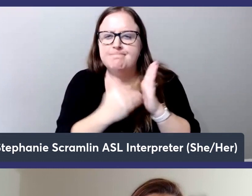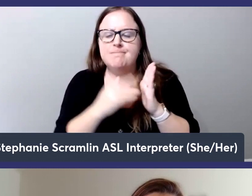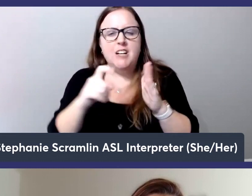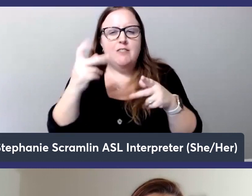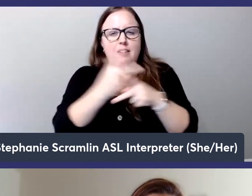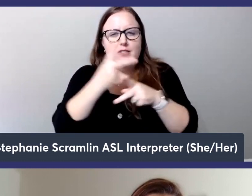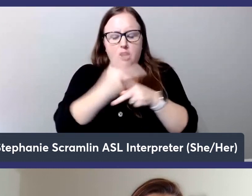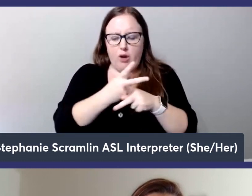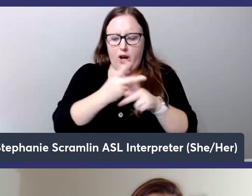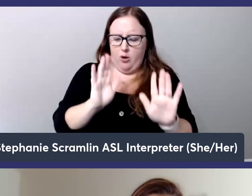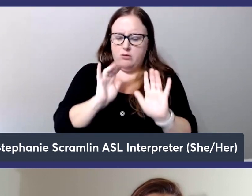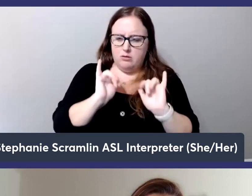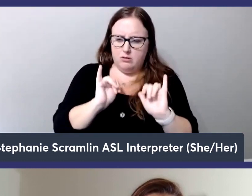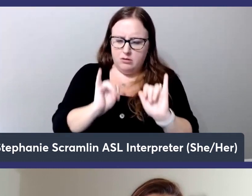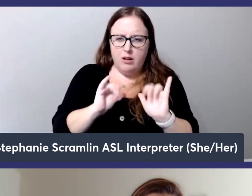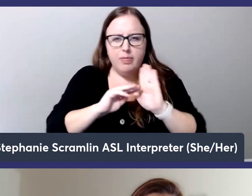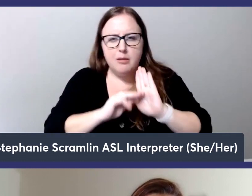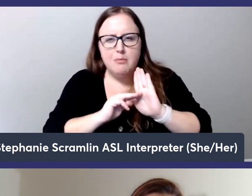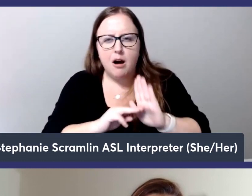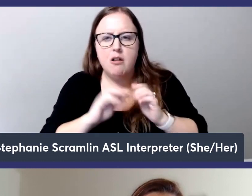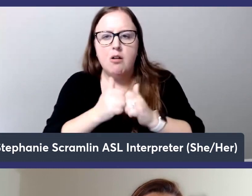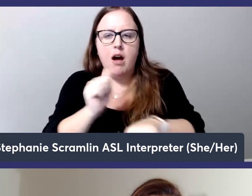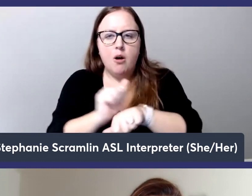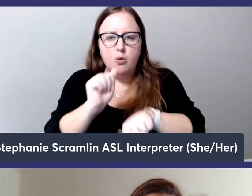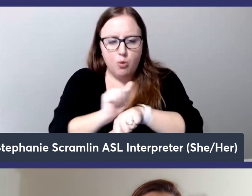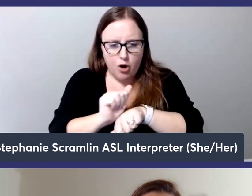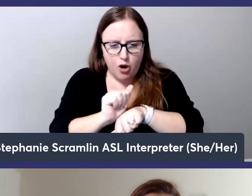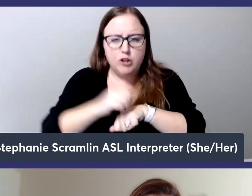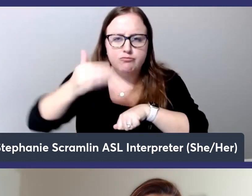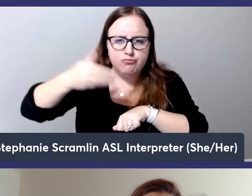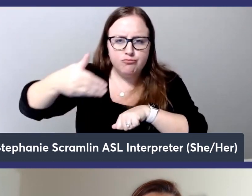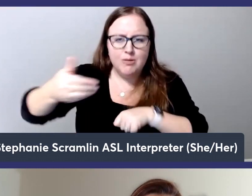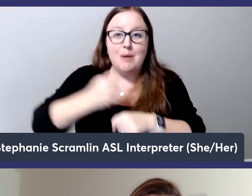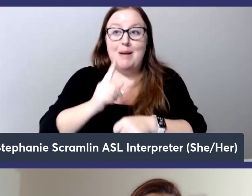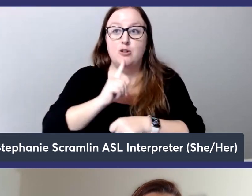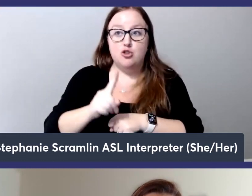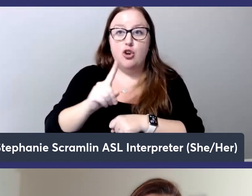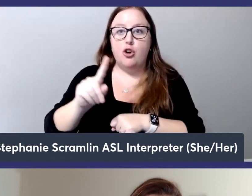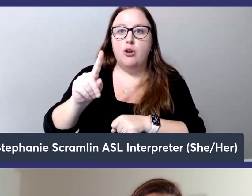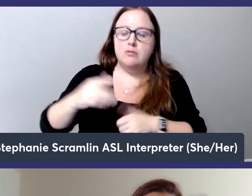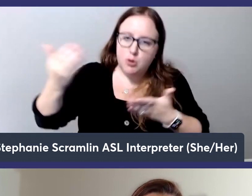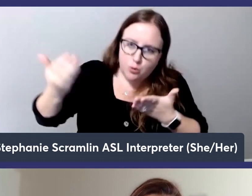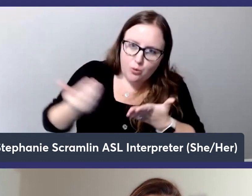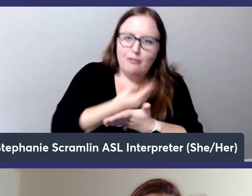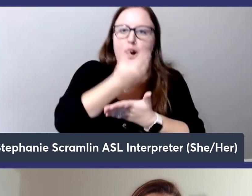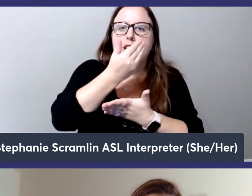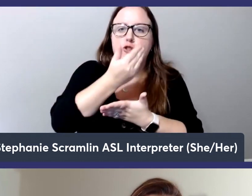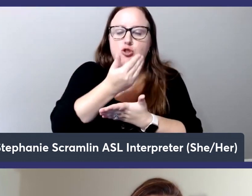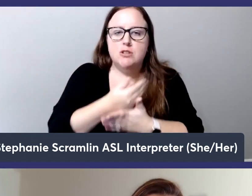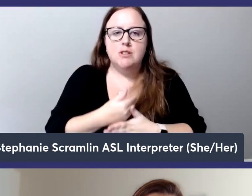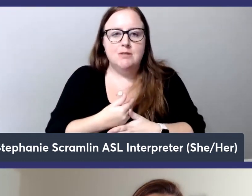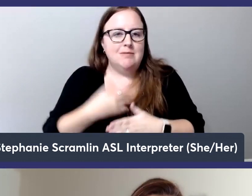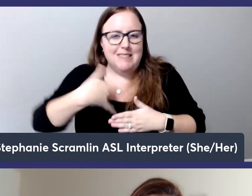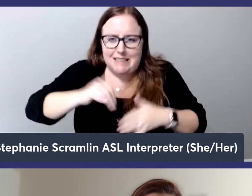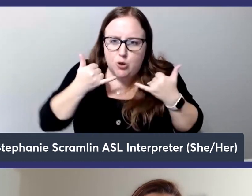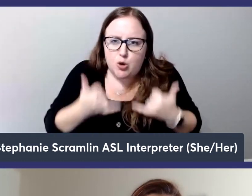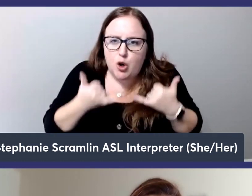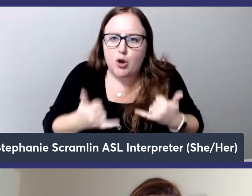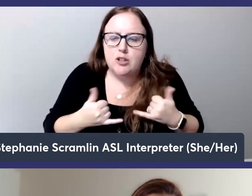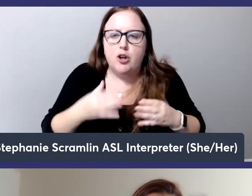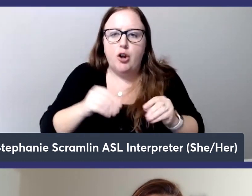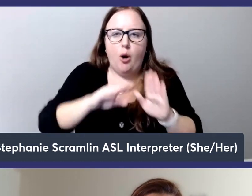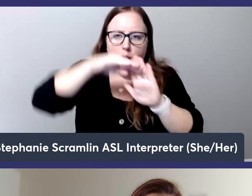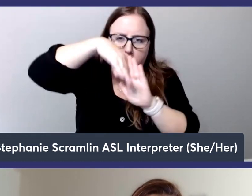make the models meaningful on a periodic basis, keep them refreshed, keep them relevant, make sure that there are no drifts in